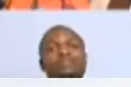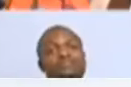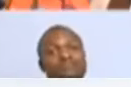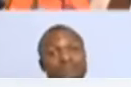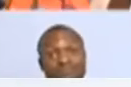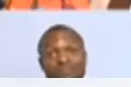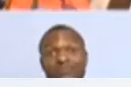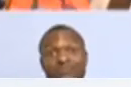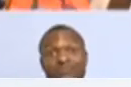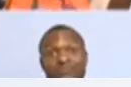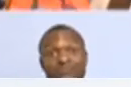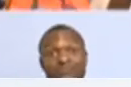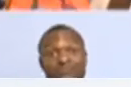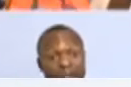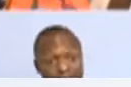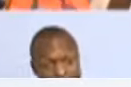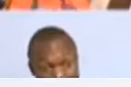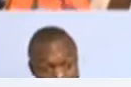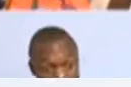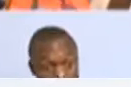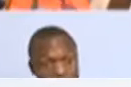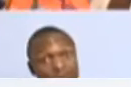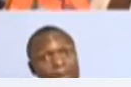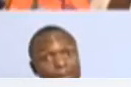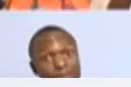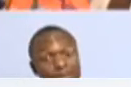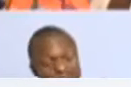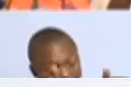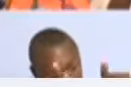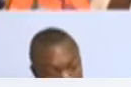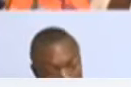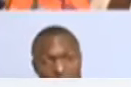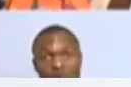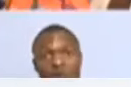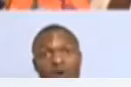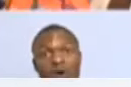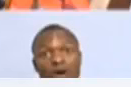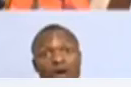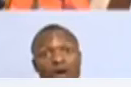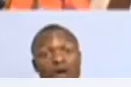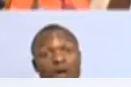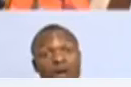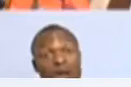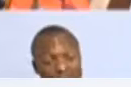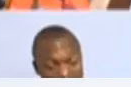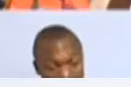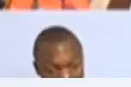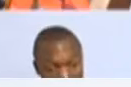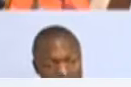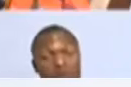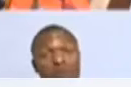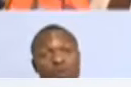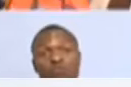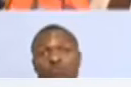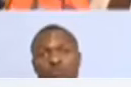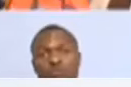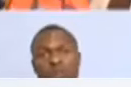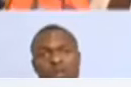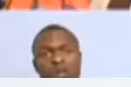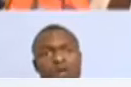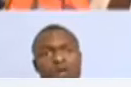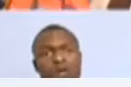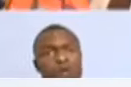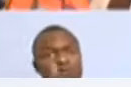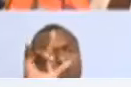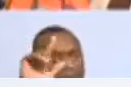relocate those people in the low-lying areas. We don't need to take the helicopters during the flood, high floods. Let's